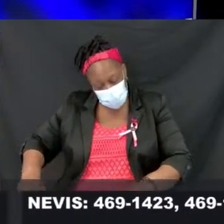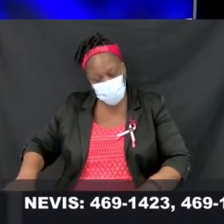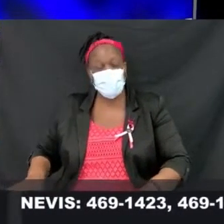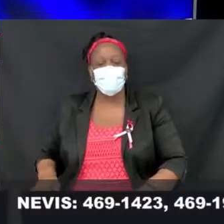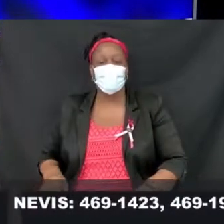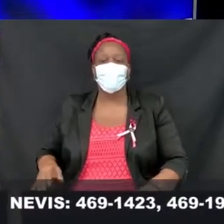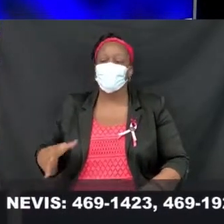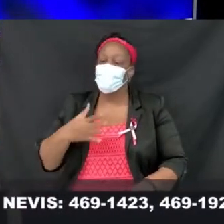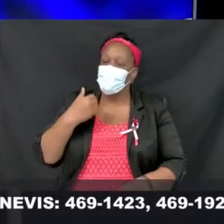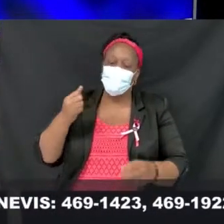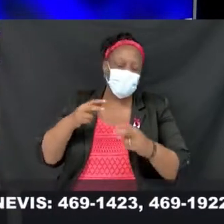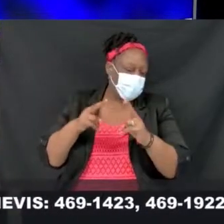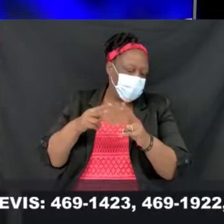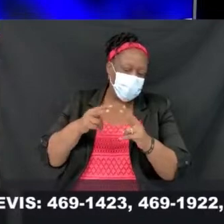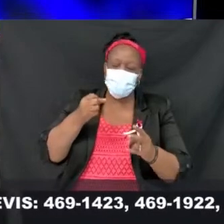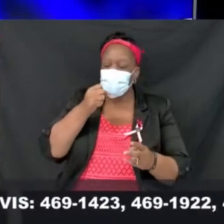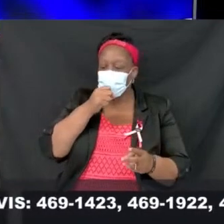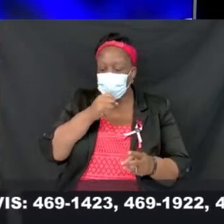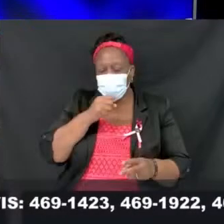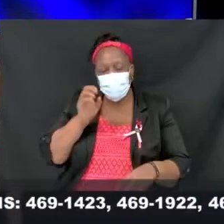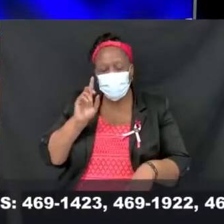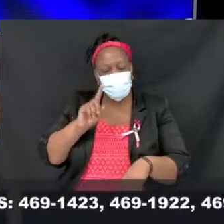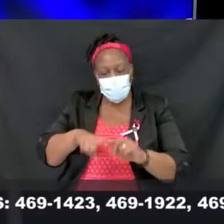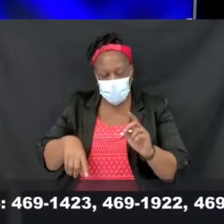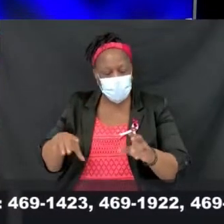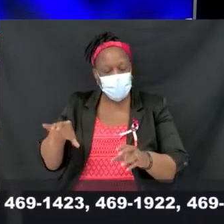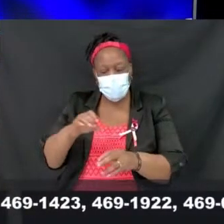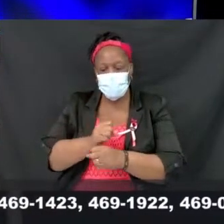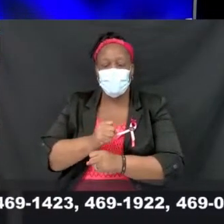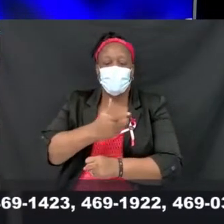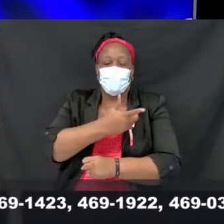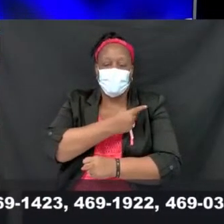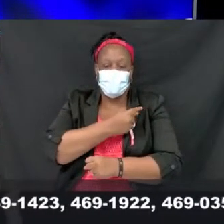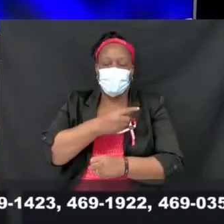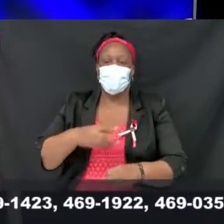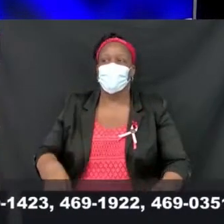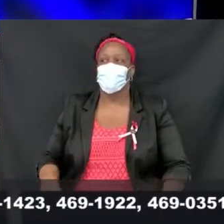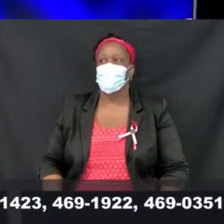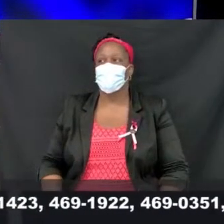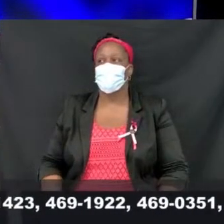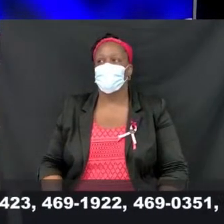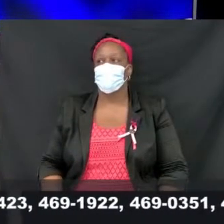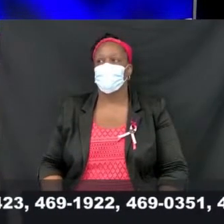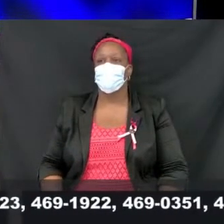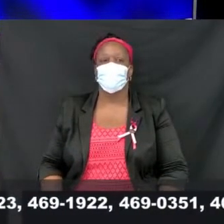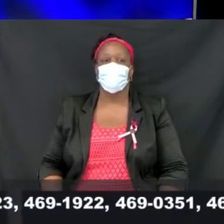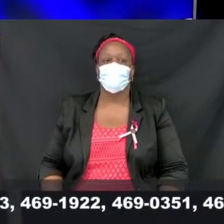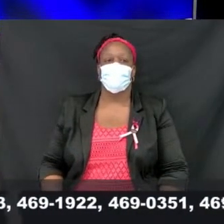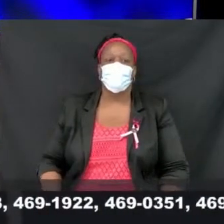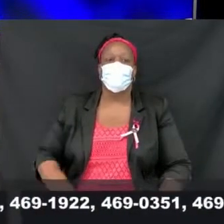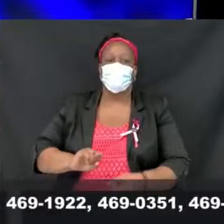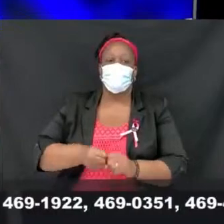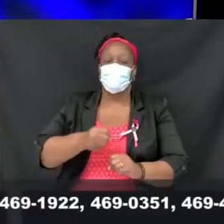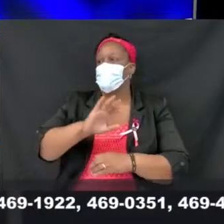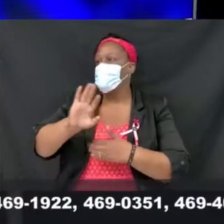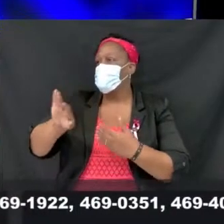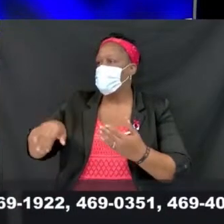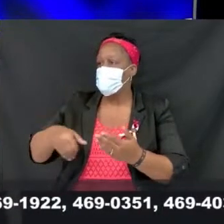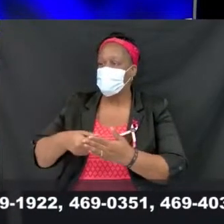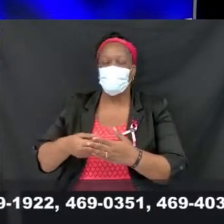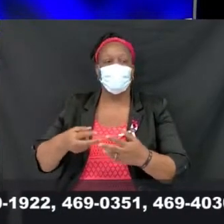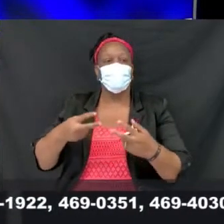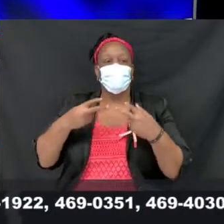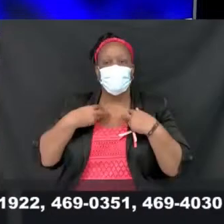so, if there is anyone out there, including any past CMO, who has an interest in the pediatric